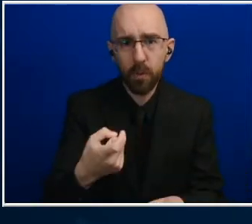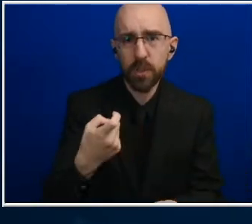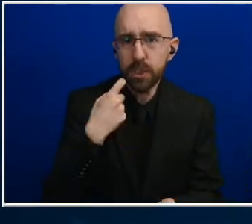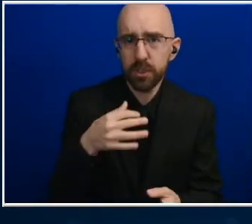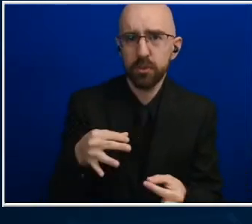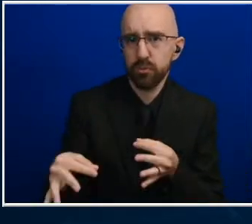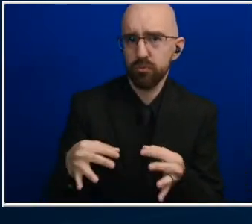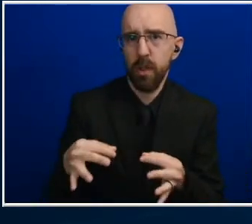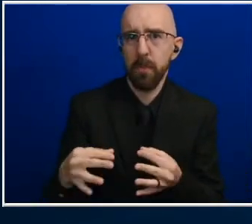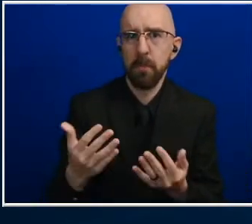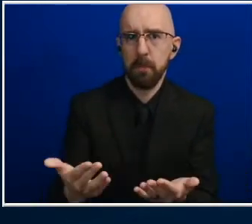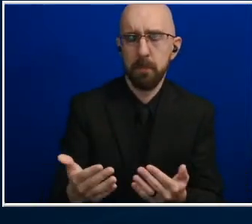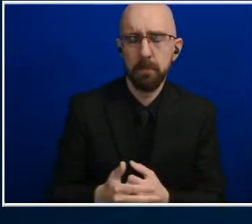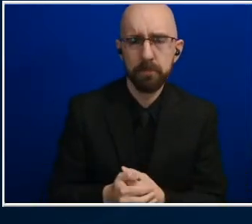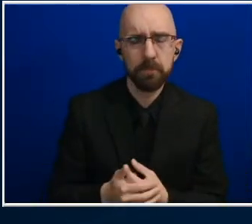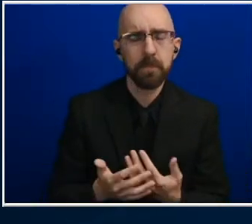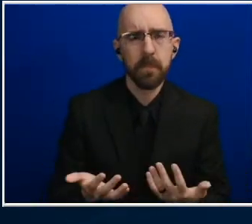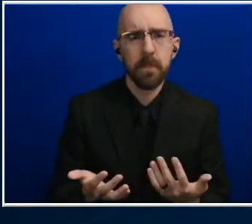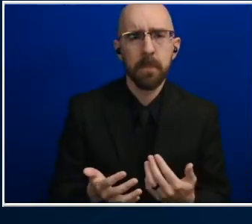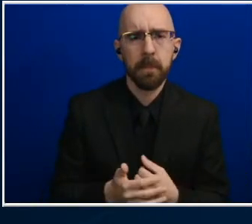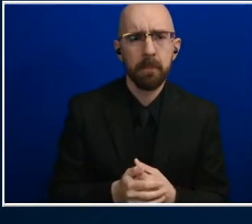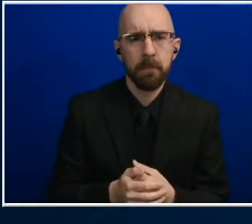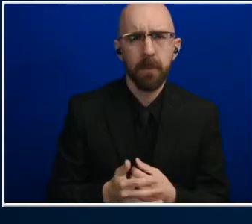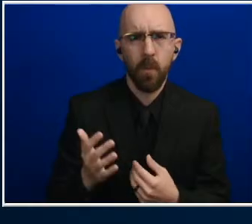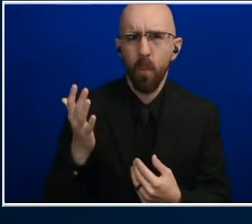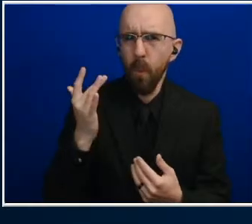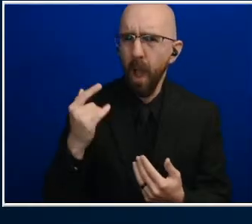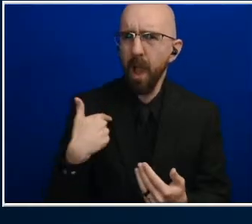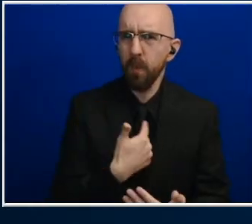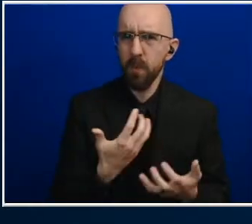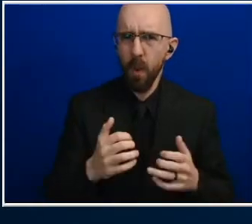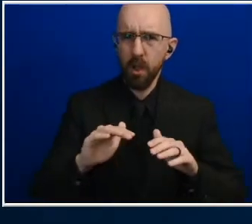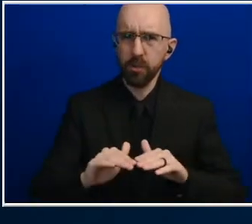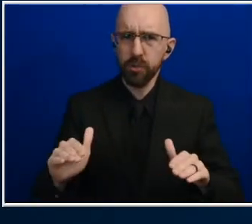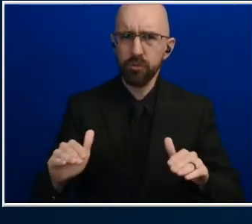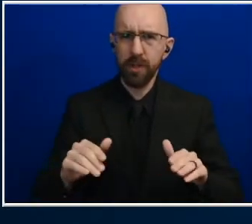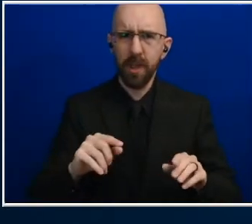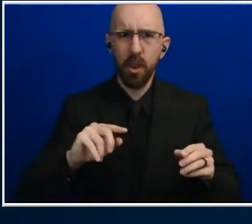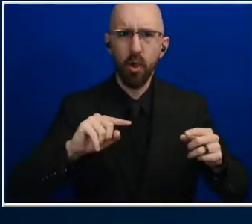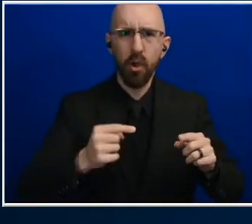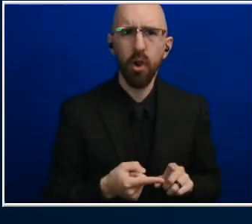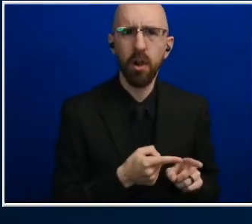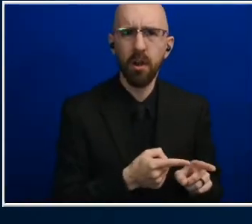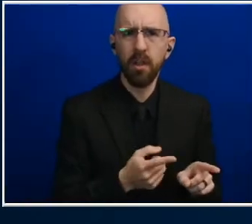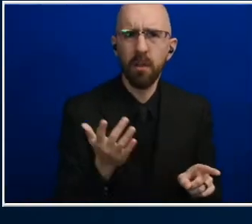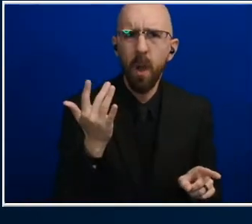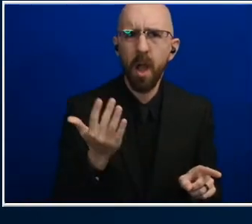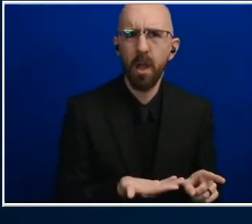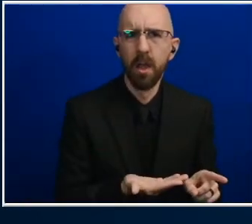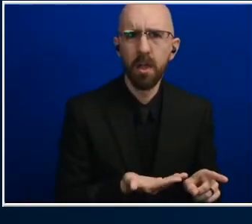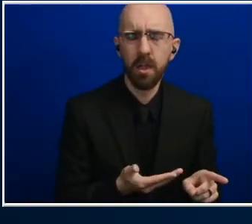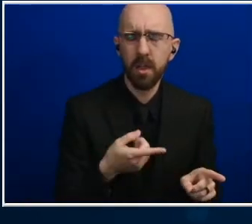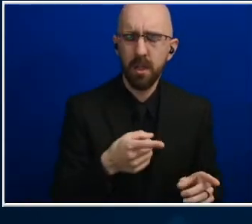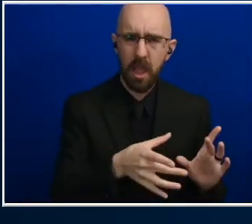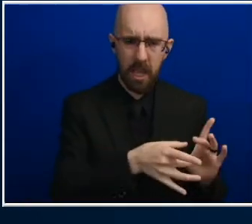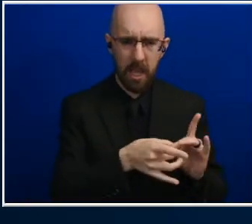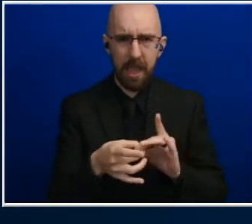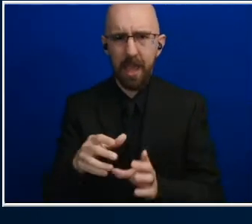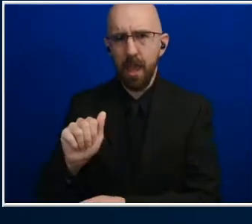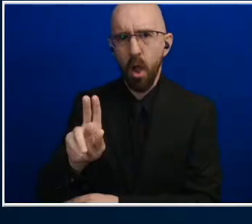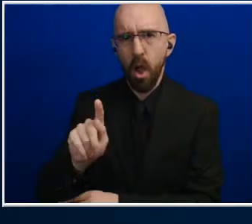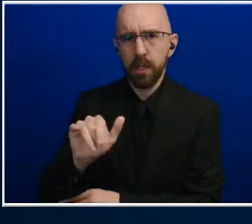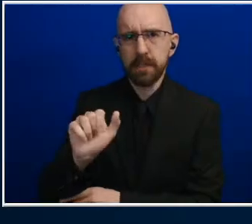And why would we want our children to be hurt like that? And this link to autism, poppycock,